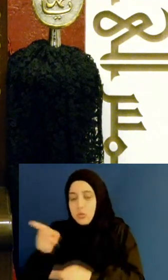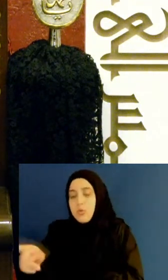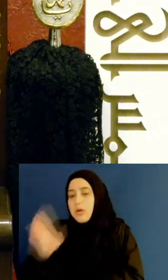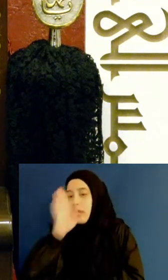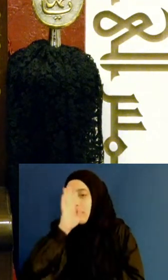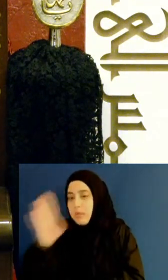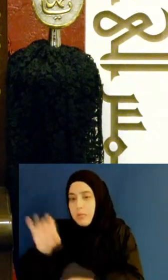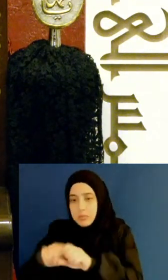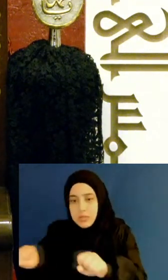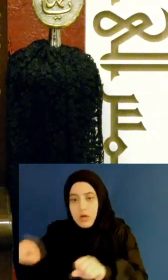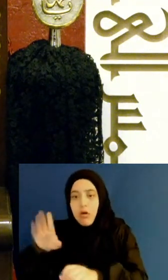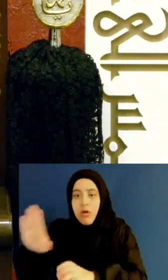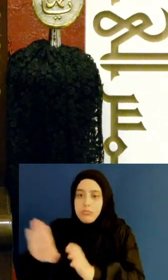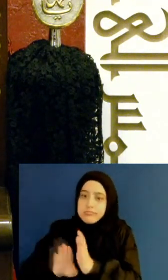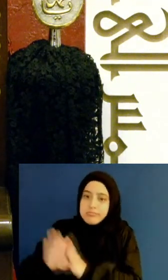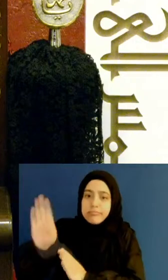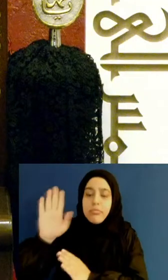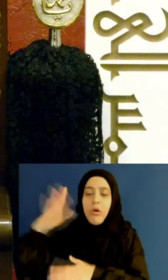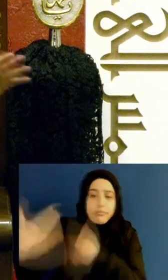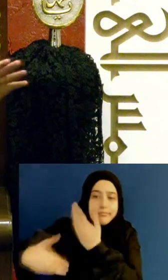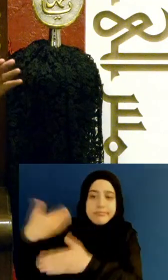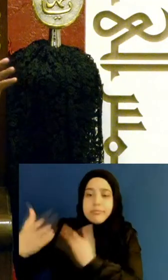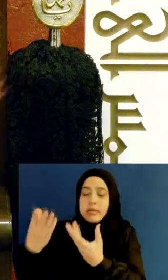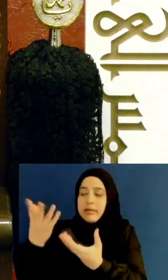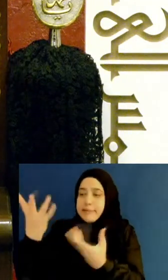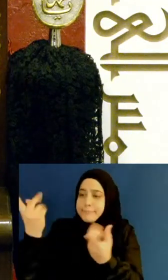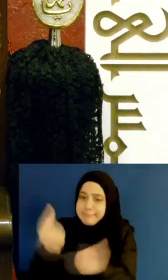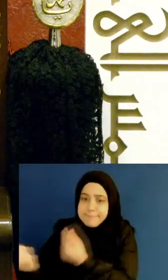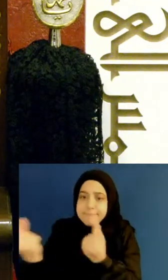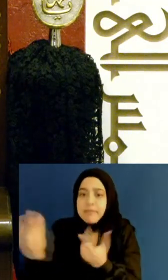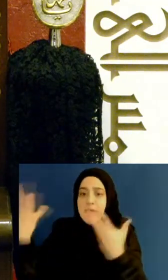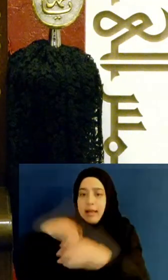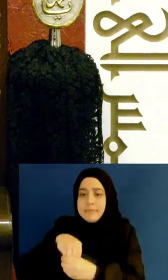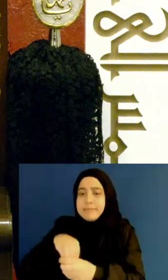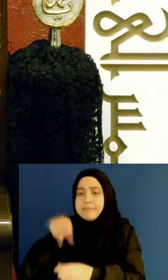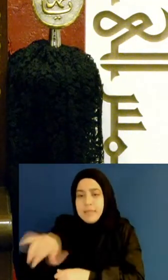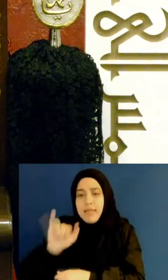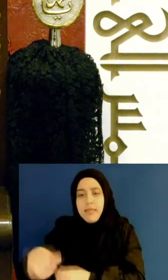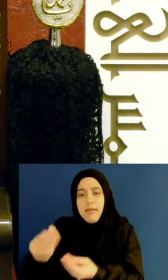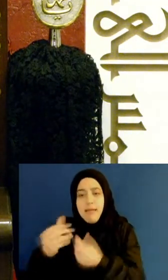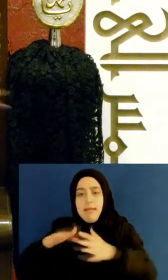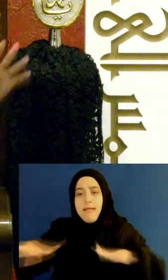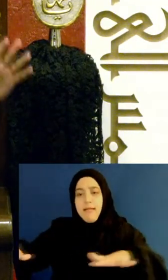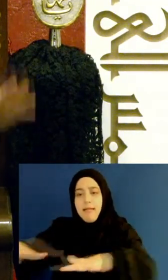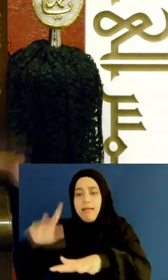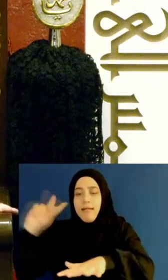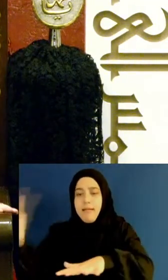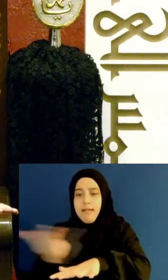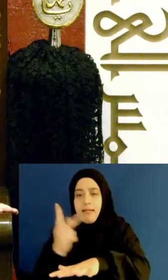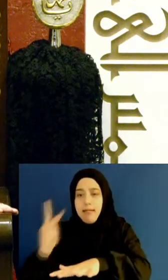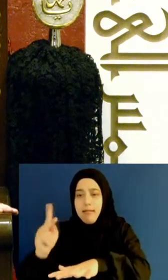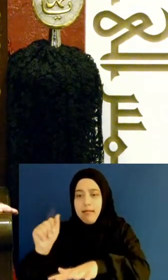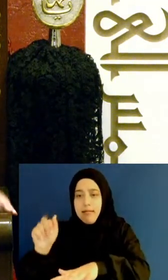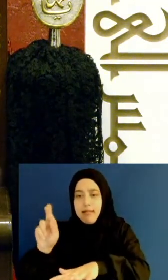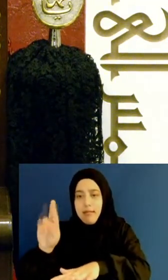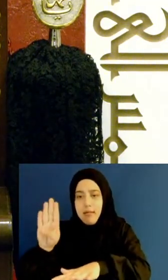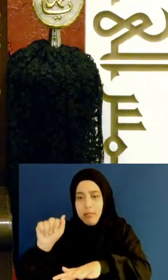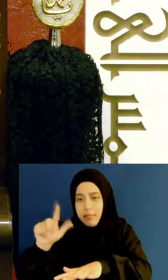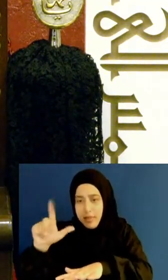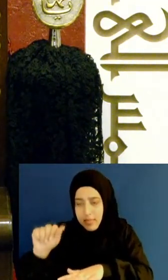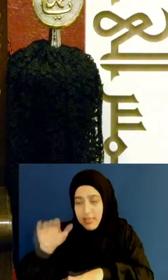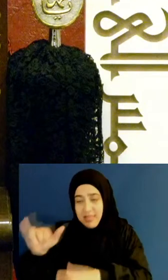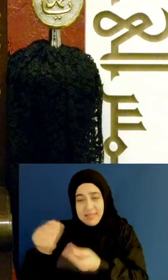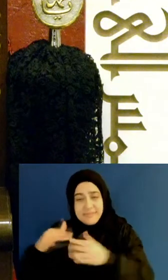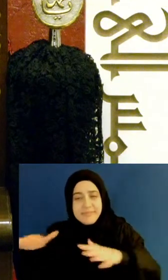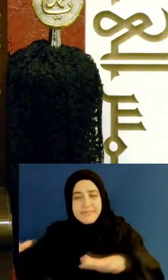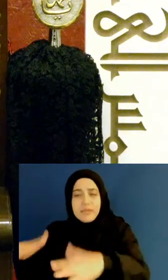of Karbala which has absolutely no equal. This Imam al-Husayn who has no parallel whatsoever. La